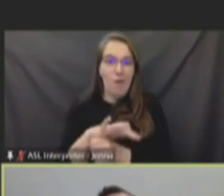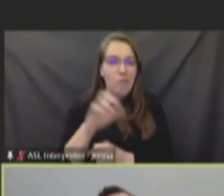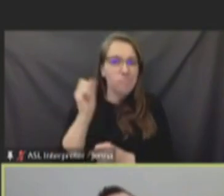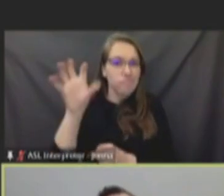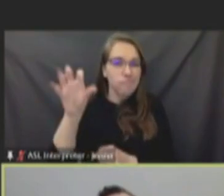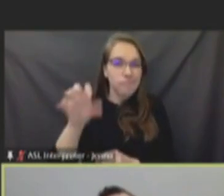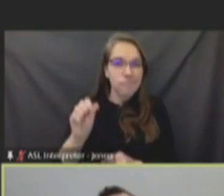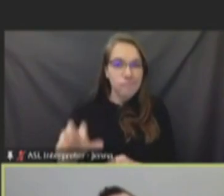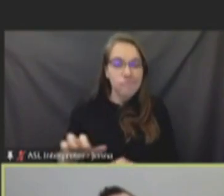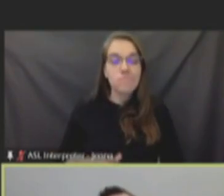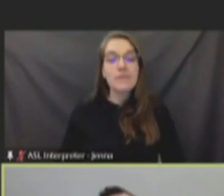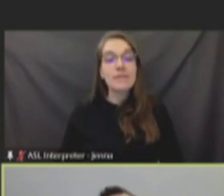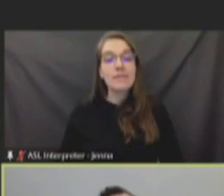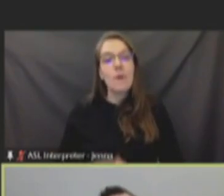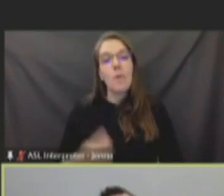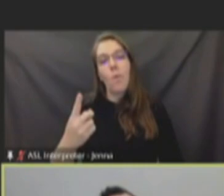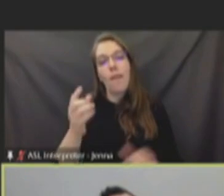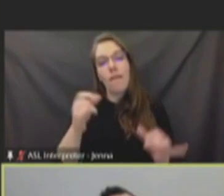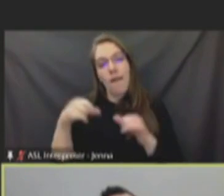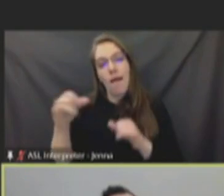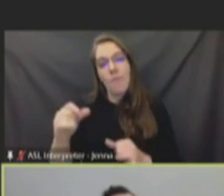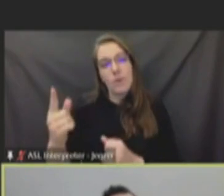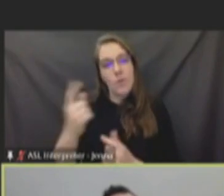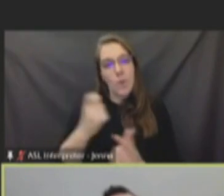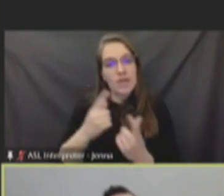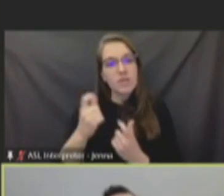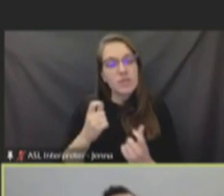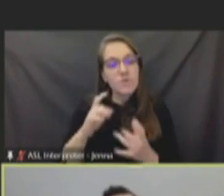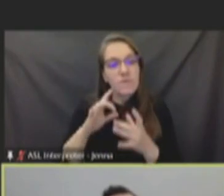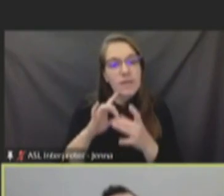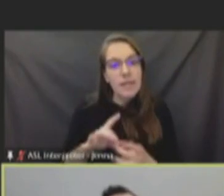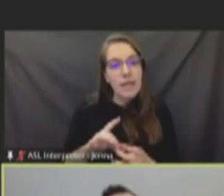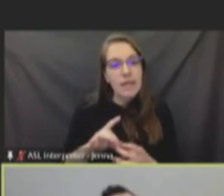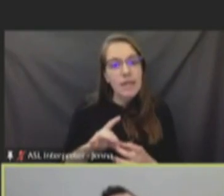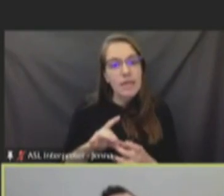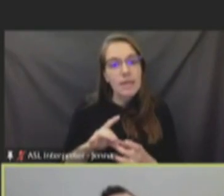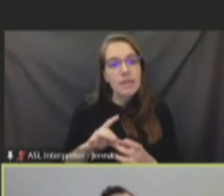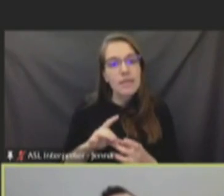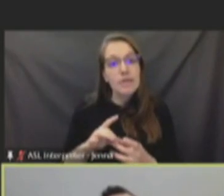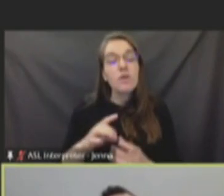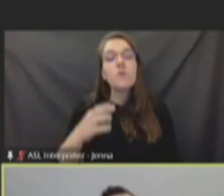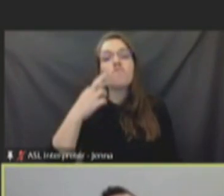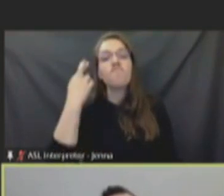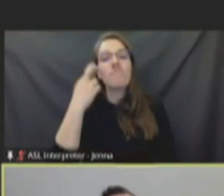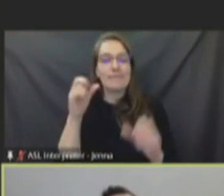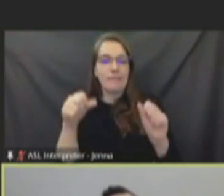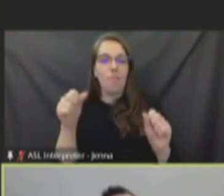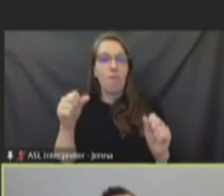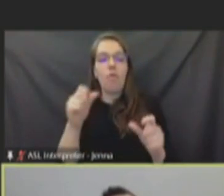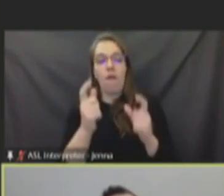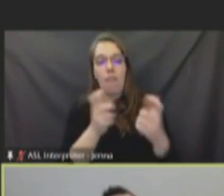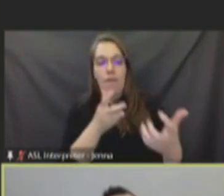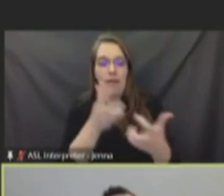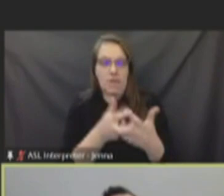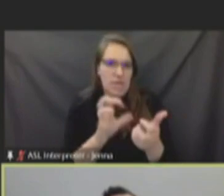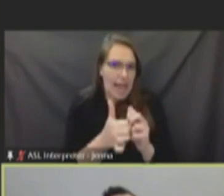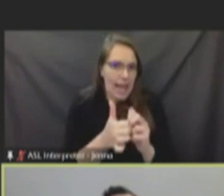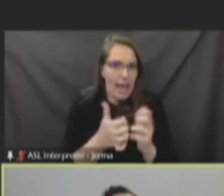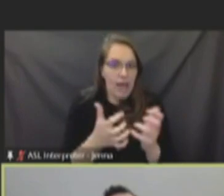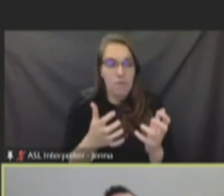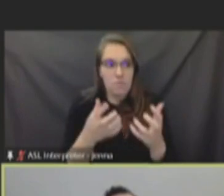one of our most frequently asked questions is about how reasonable accommodations are handled in these